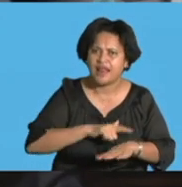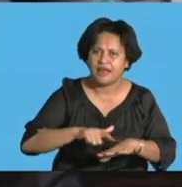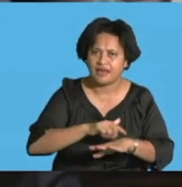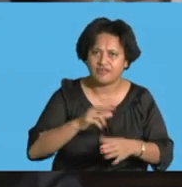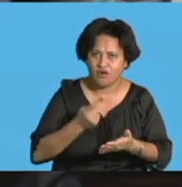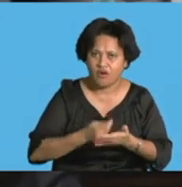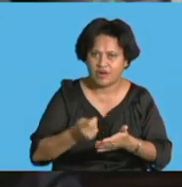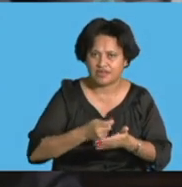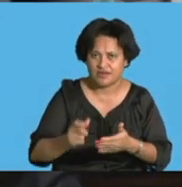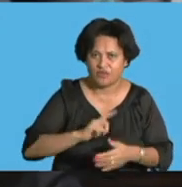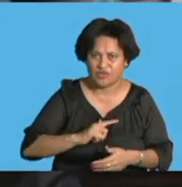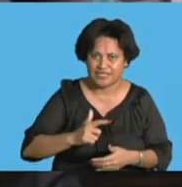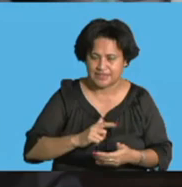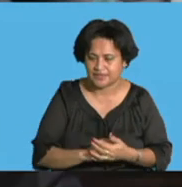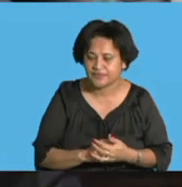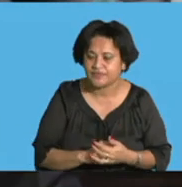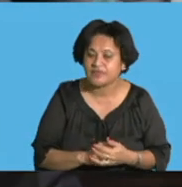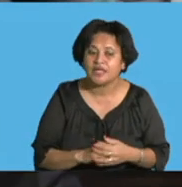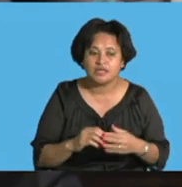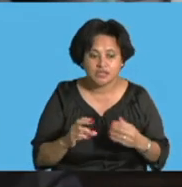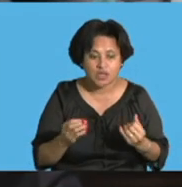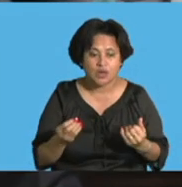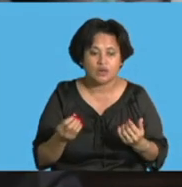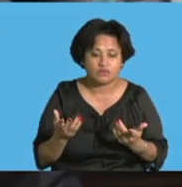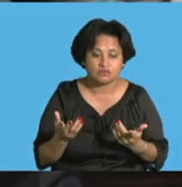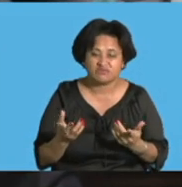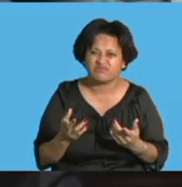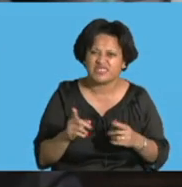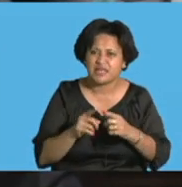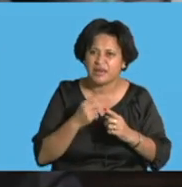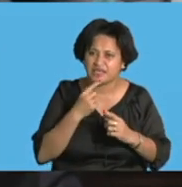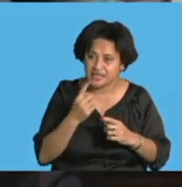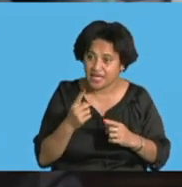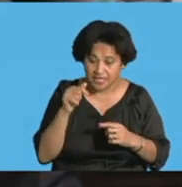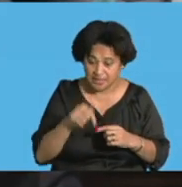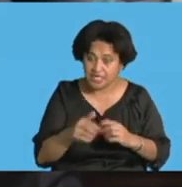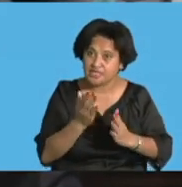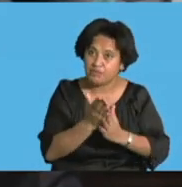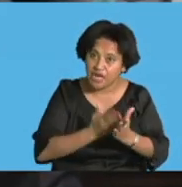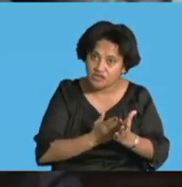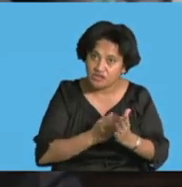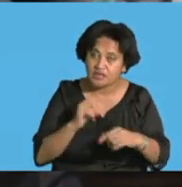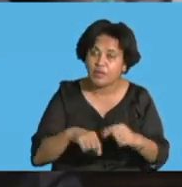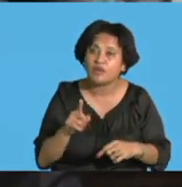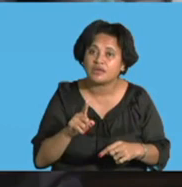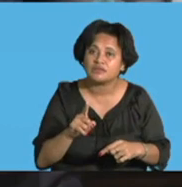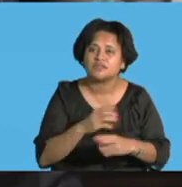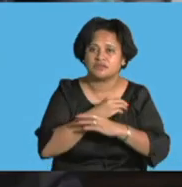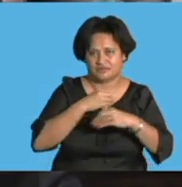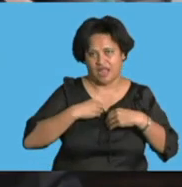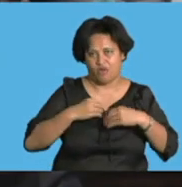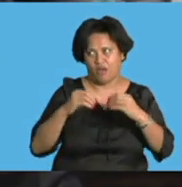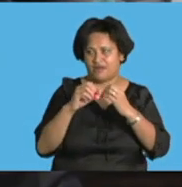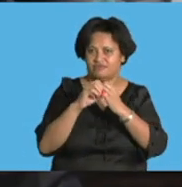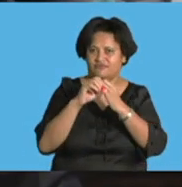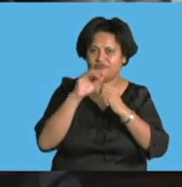sites. Mr. Speaker, sir, as I said from the start, this budget is about our future. A future we want to